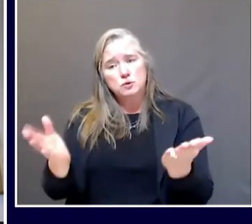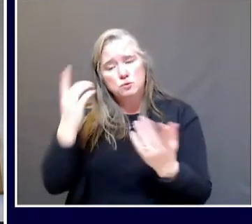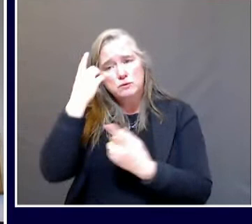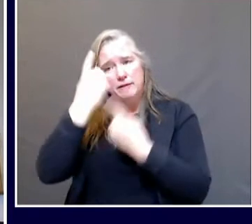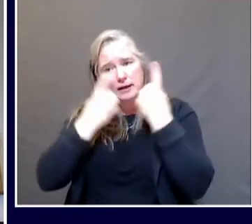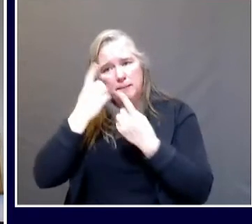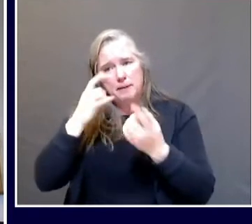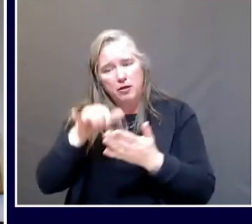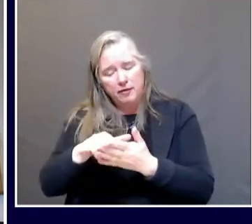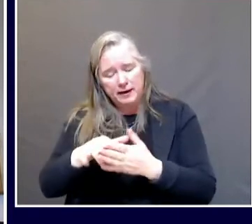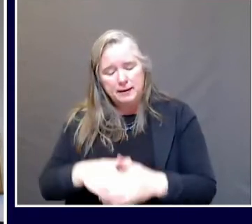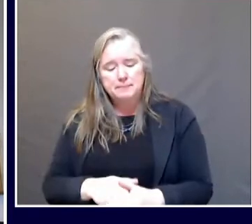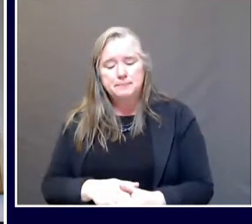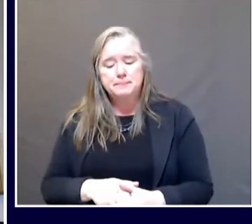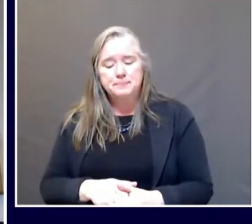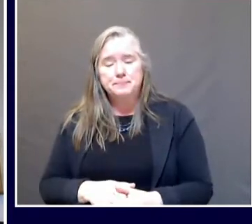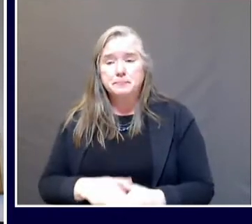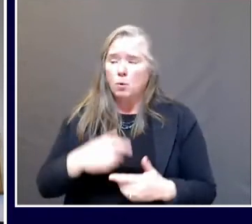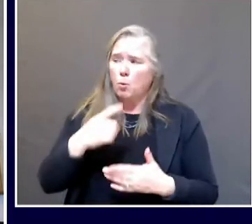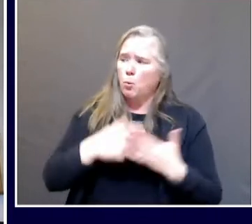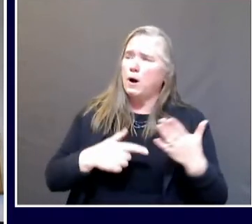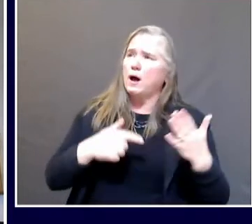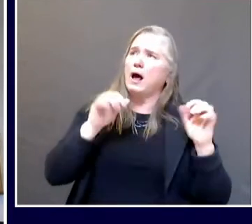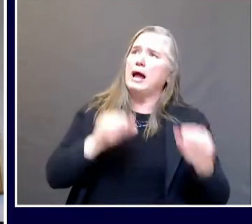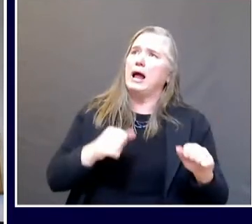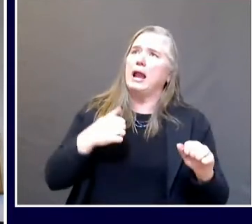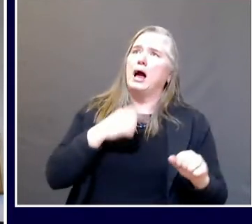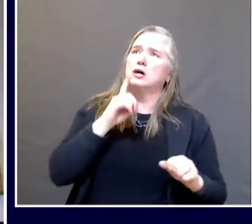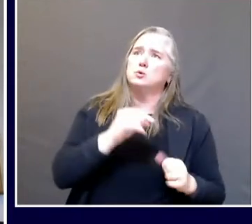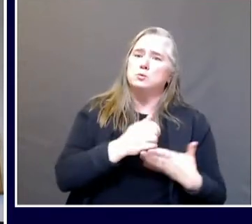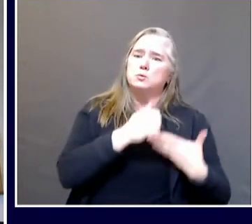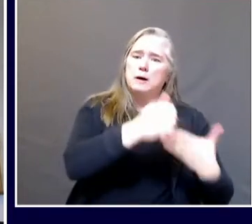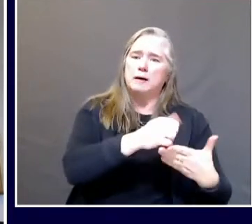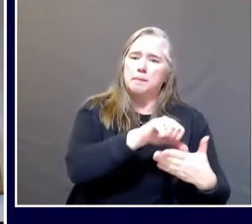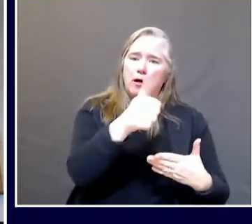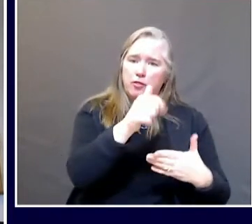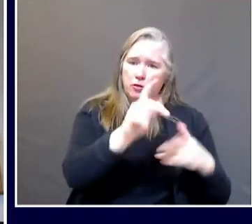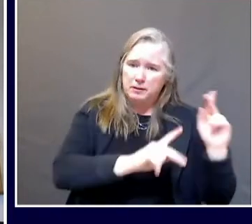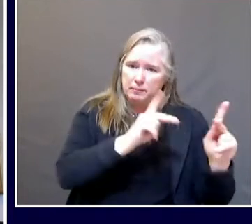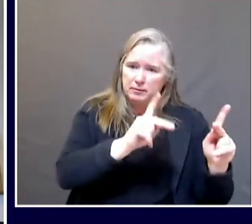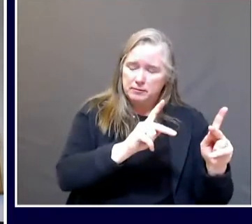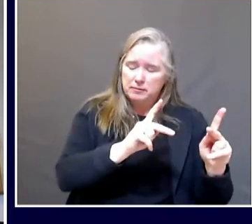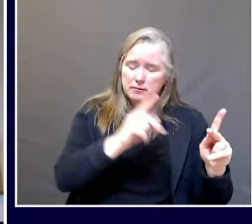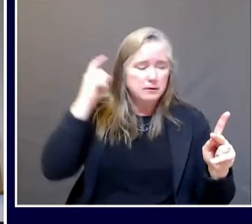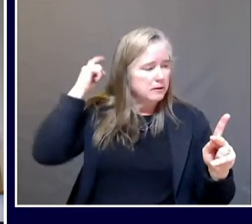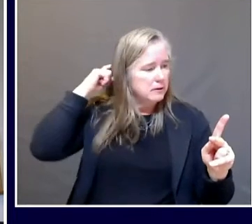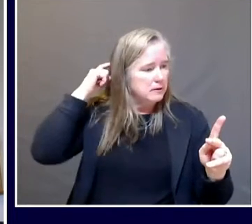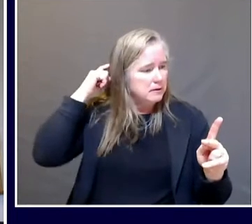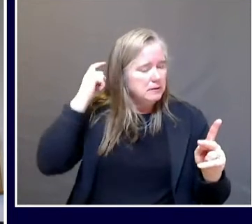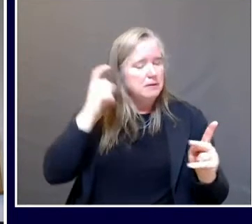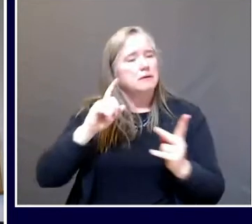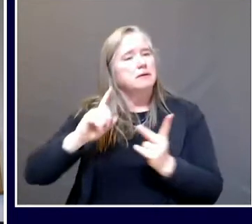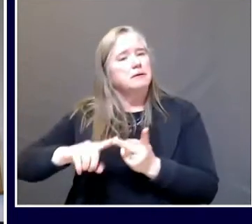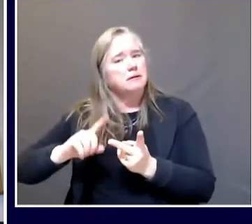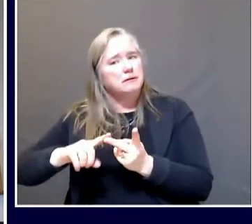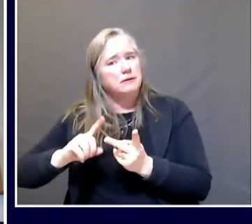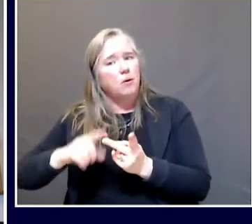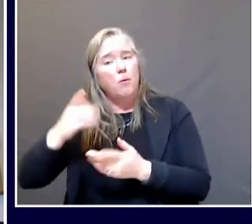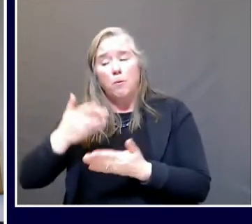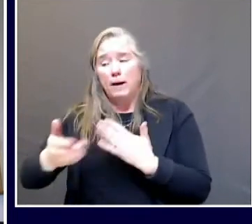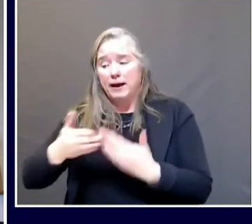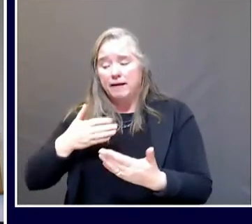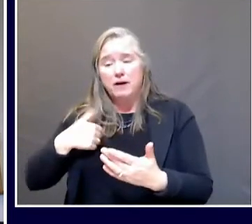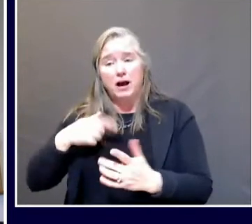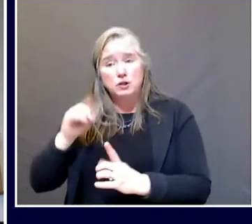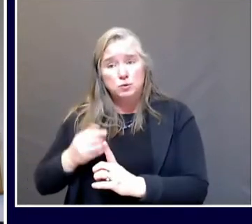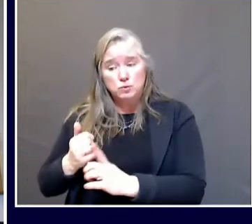this weekend to ask what you can do for others, keeping in mind his other statement, that whatever affects